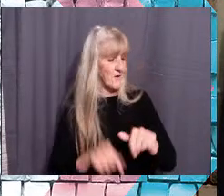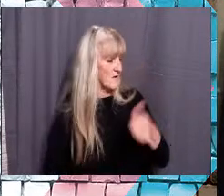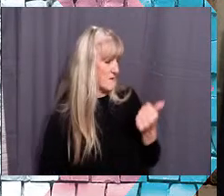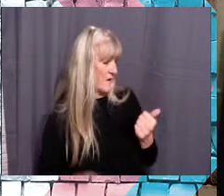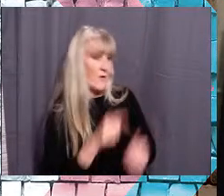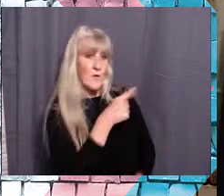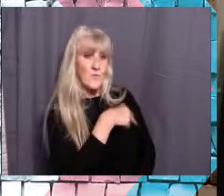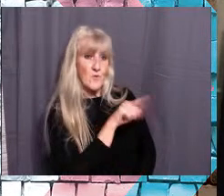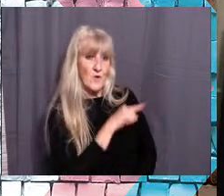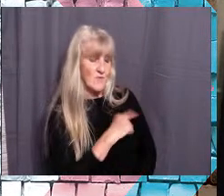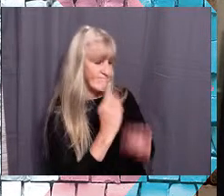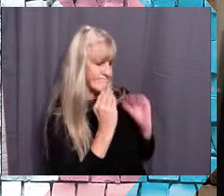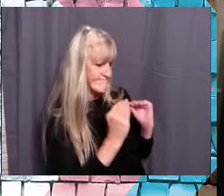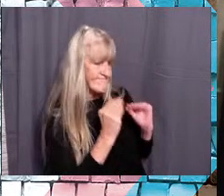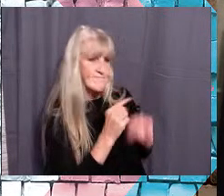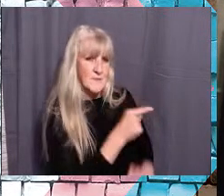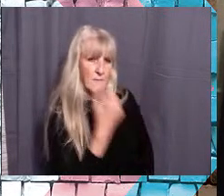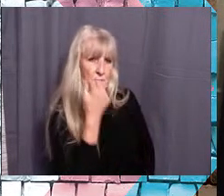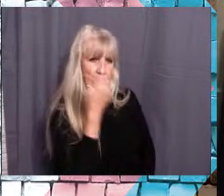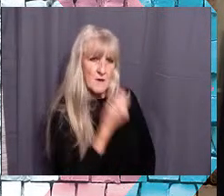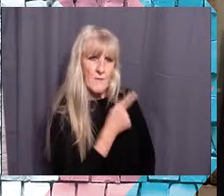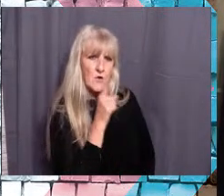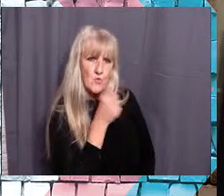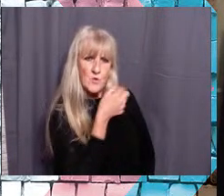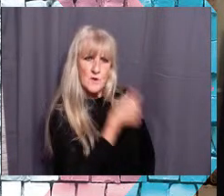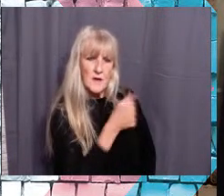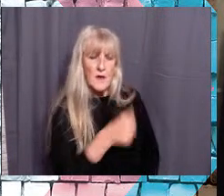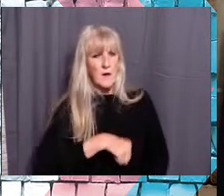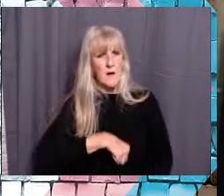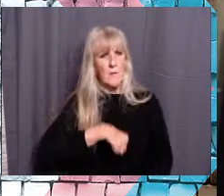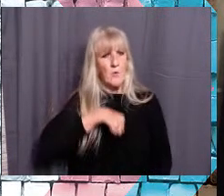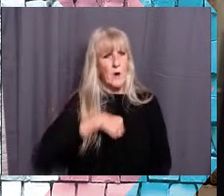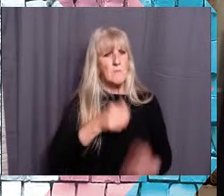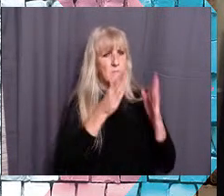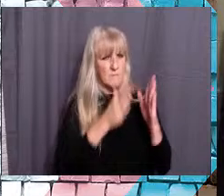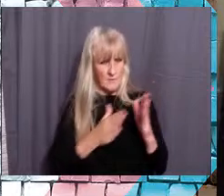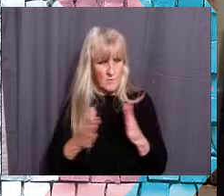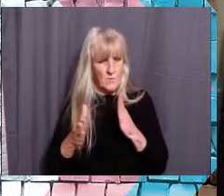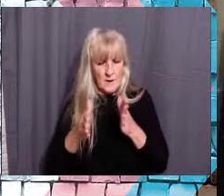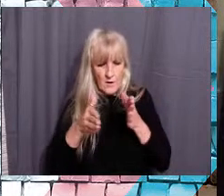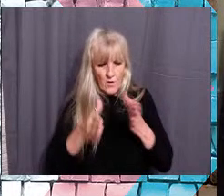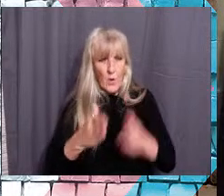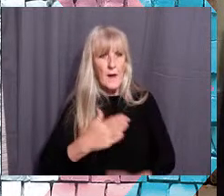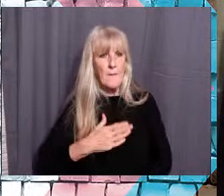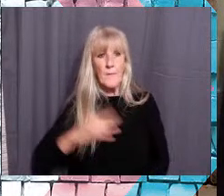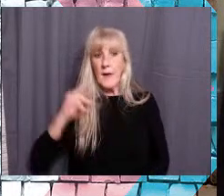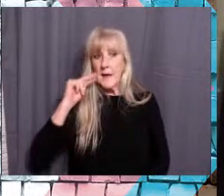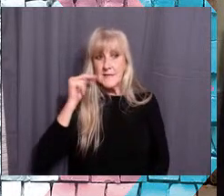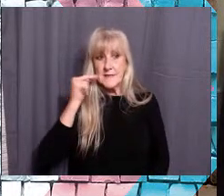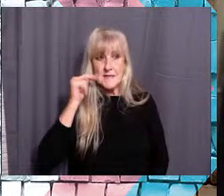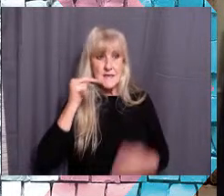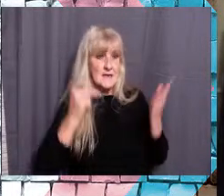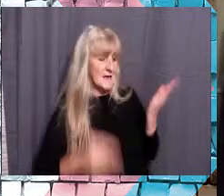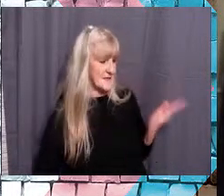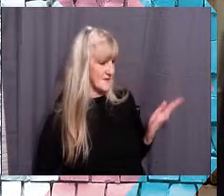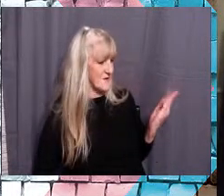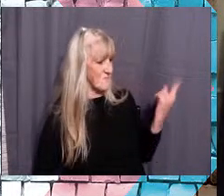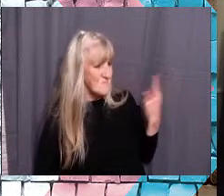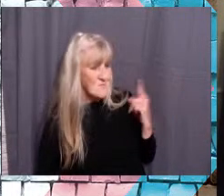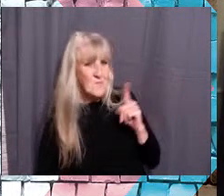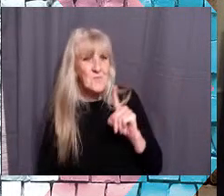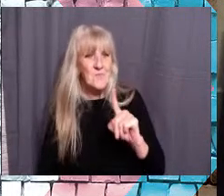shame for being true to themselves. Pride is preparing the way for my niece as she joins our loving